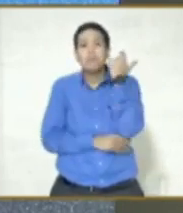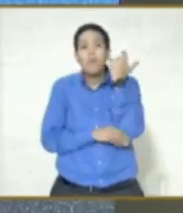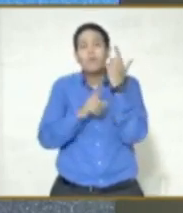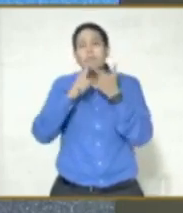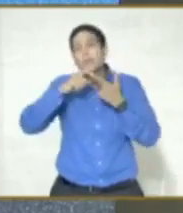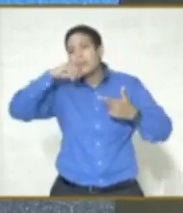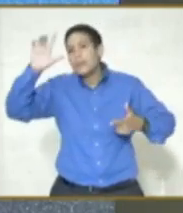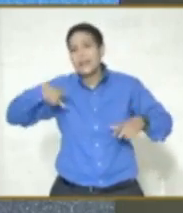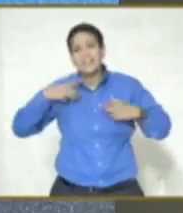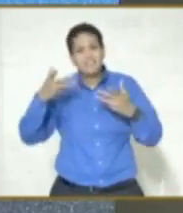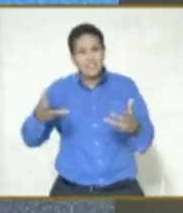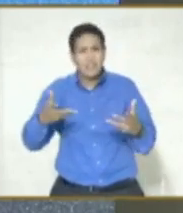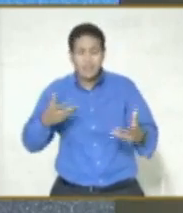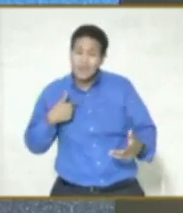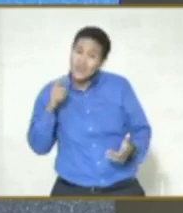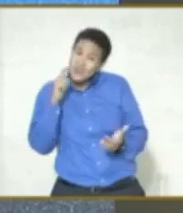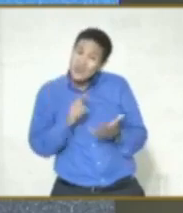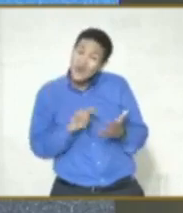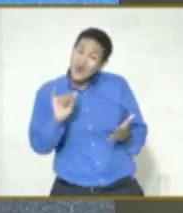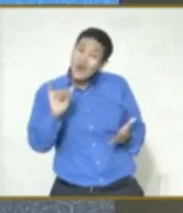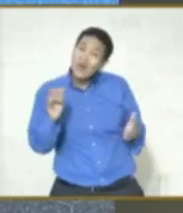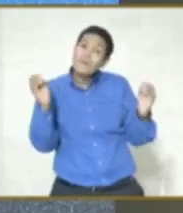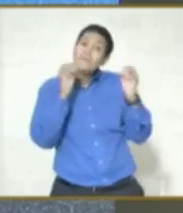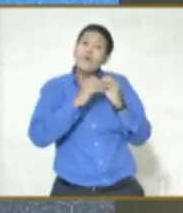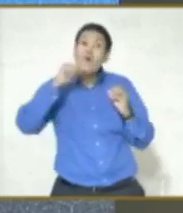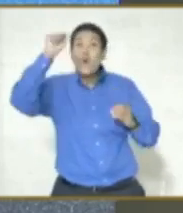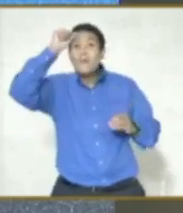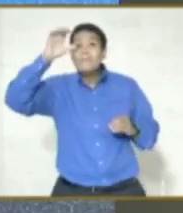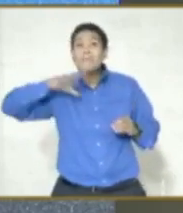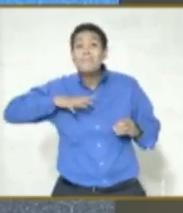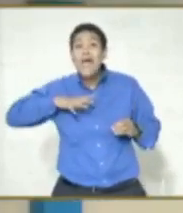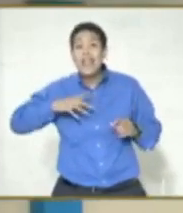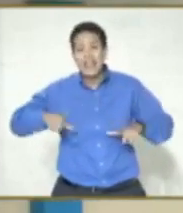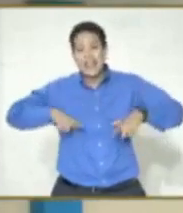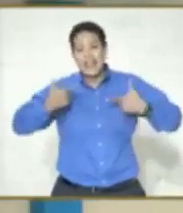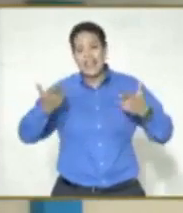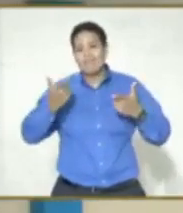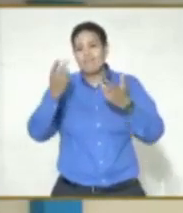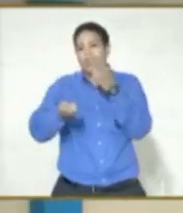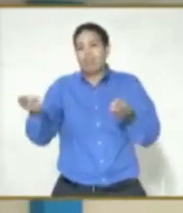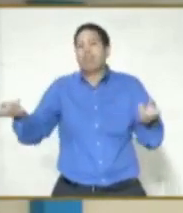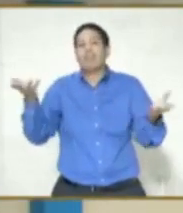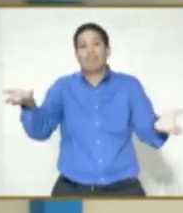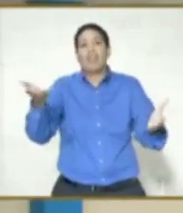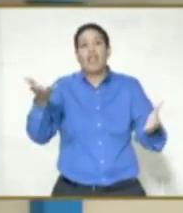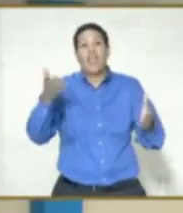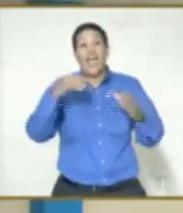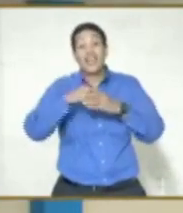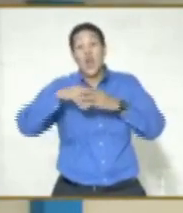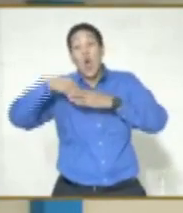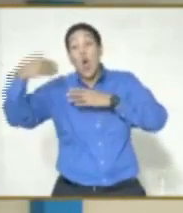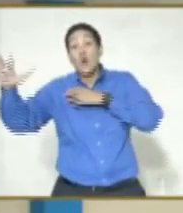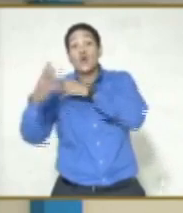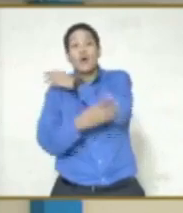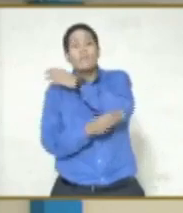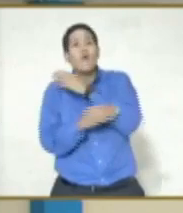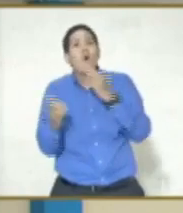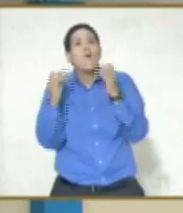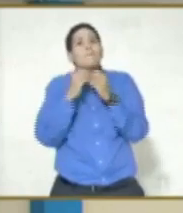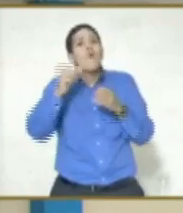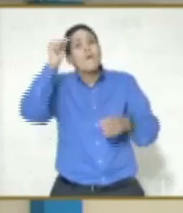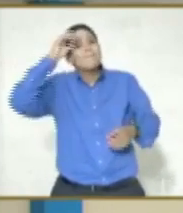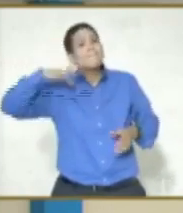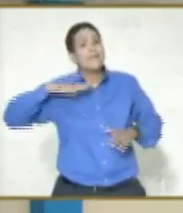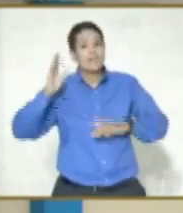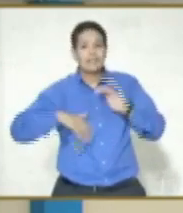coincidence, but we find that there are more male in most infirmaries, and also in the outdoor poor, there are more male than